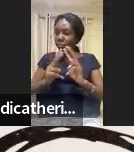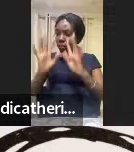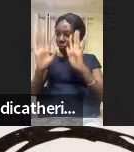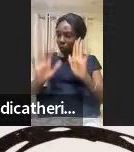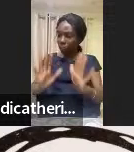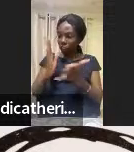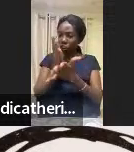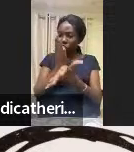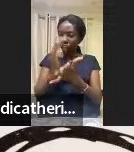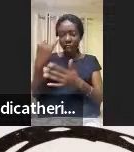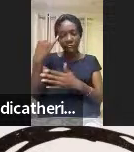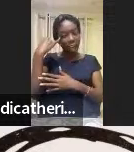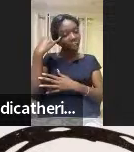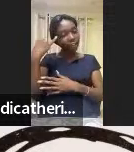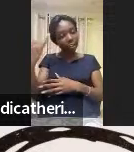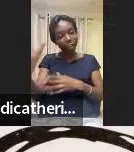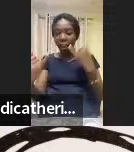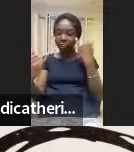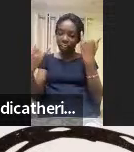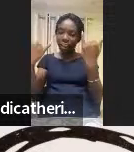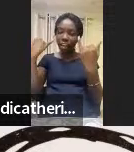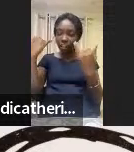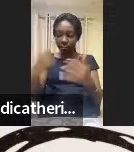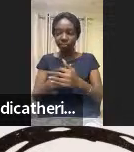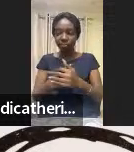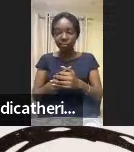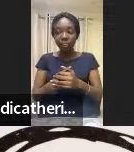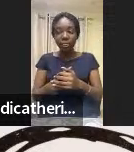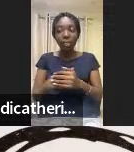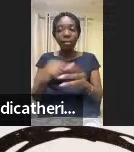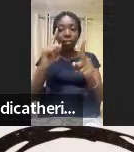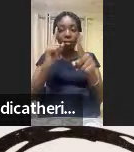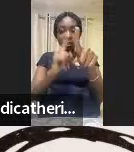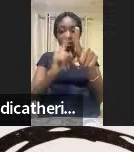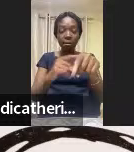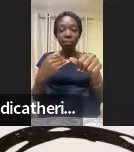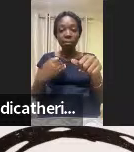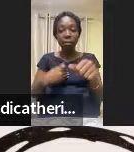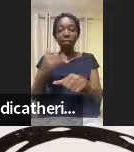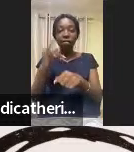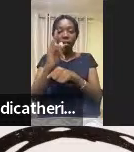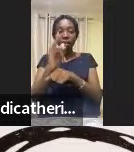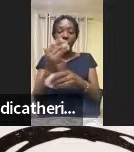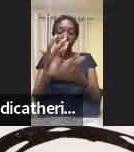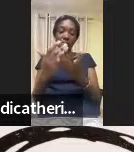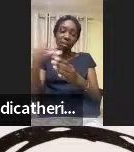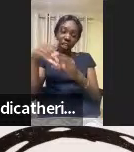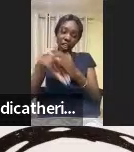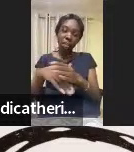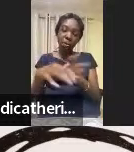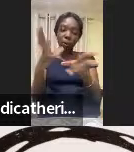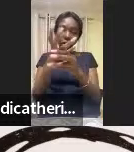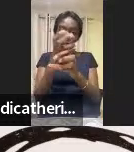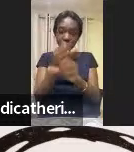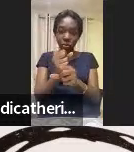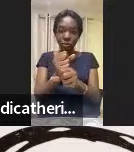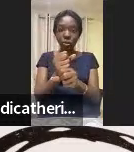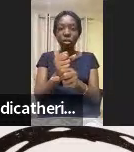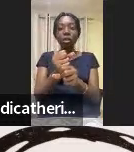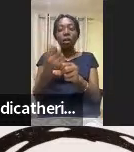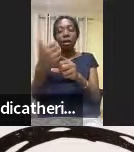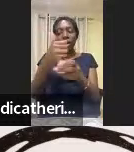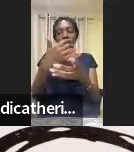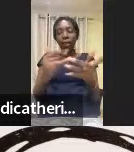their ideas. And even bringing it out that when you are within an organization, whatever it is, because